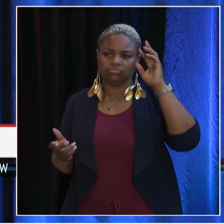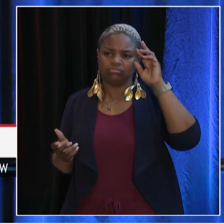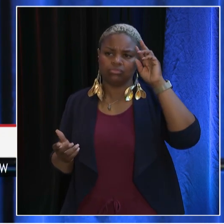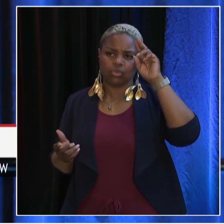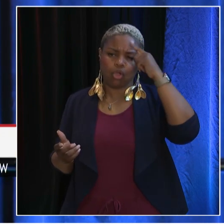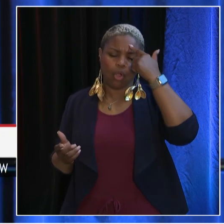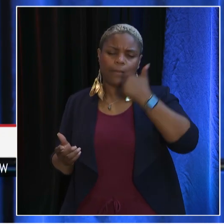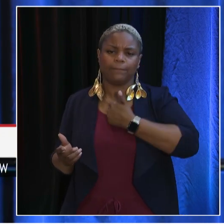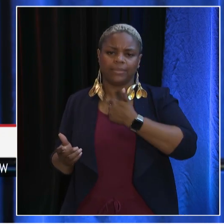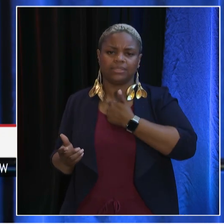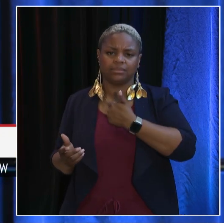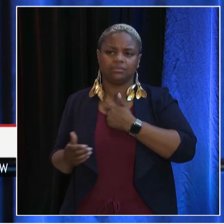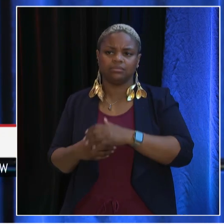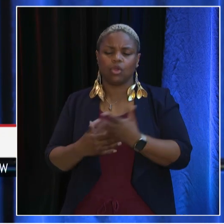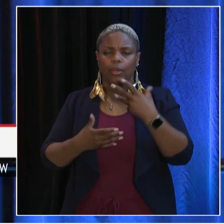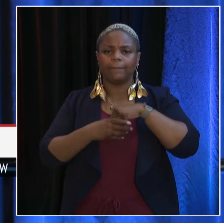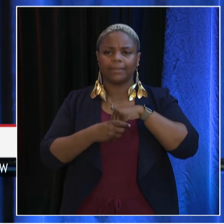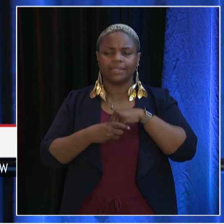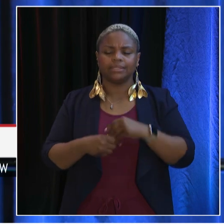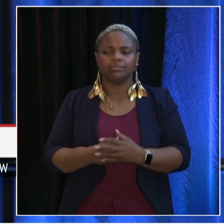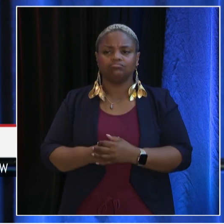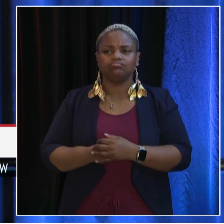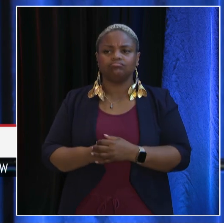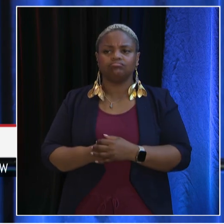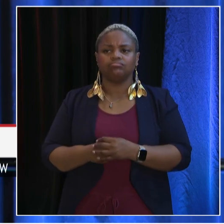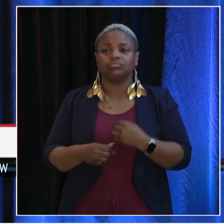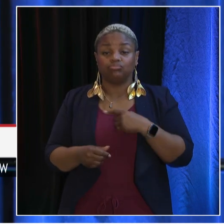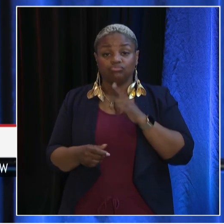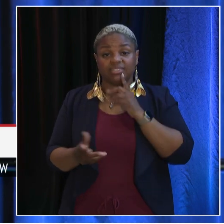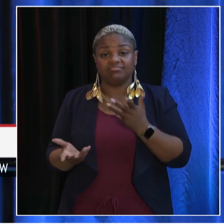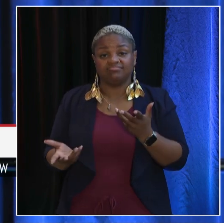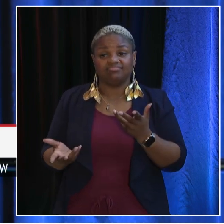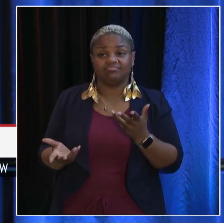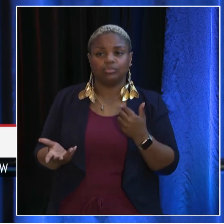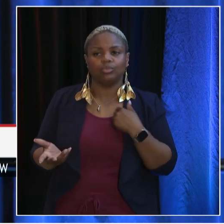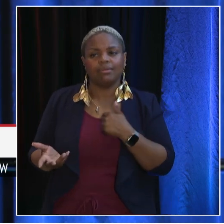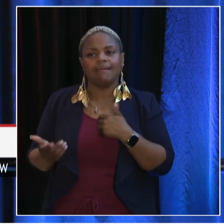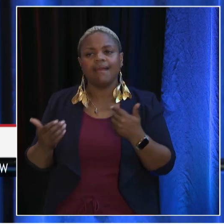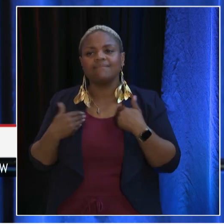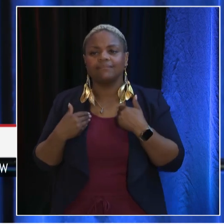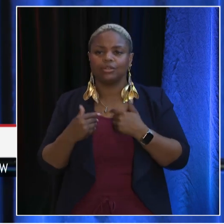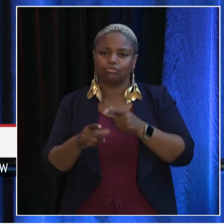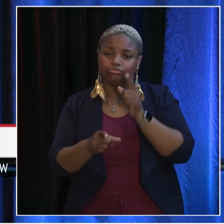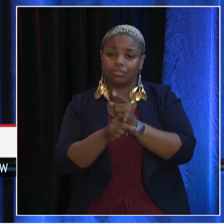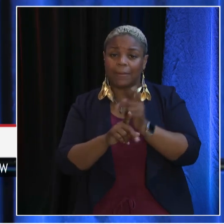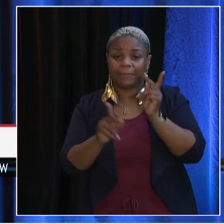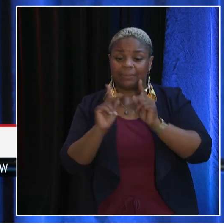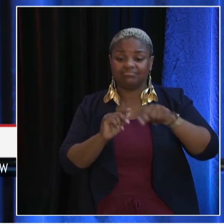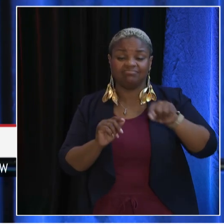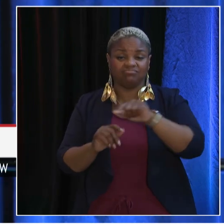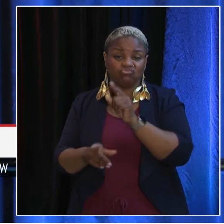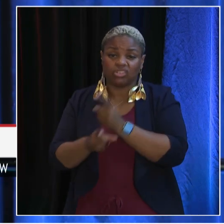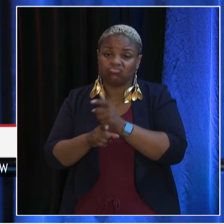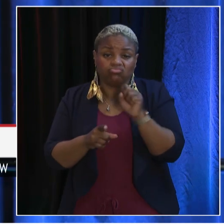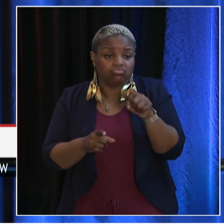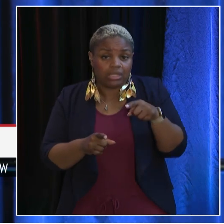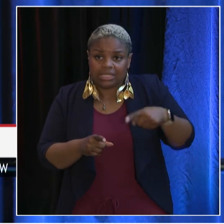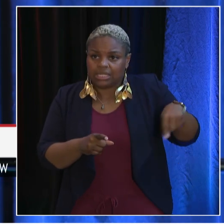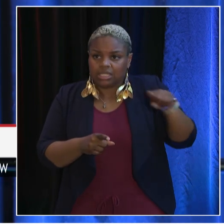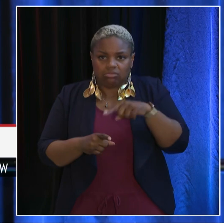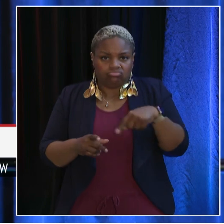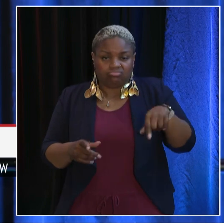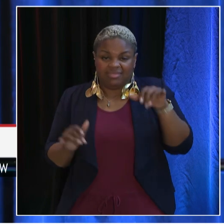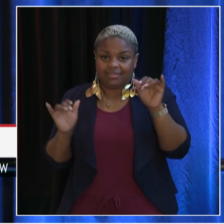possible. But what I assure you of is that we have the right people on the job. And we're going